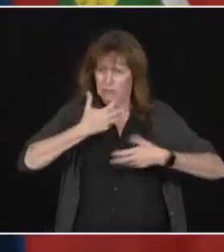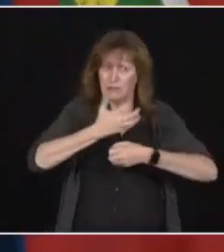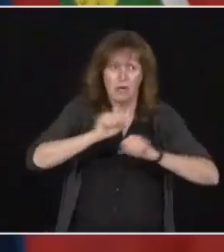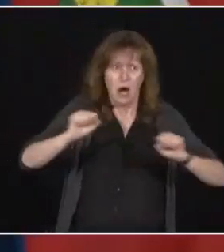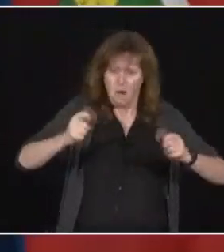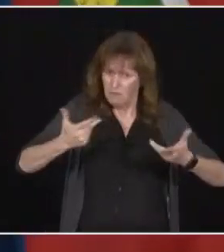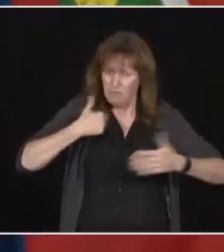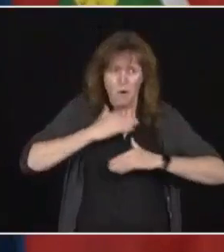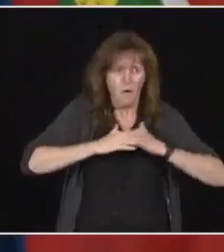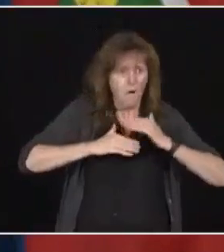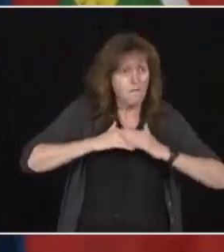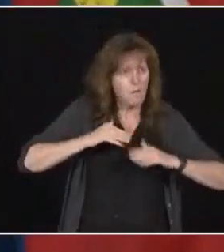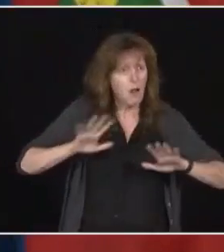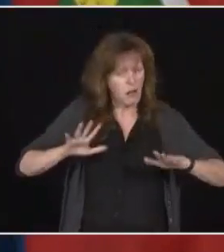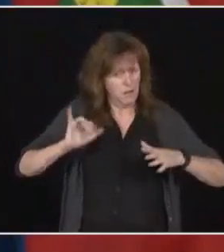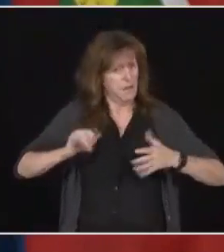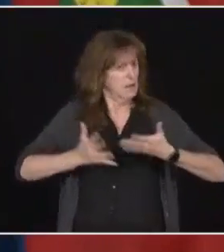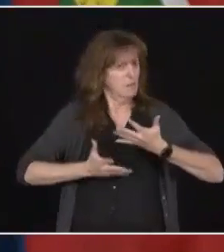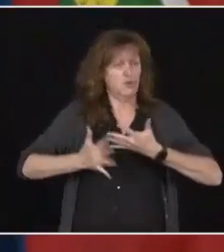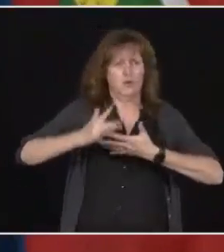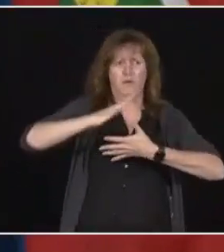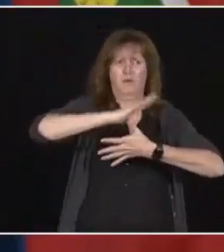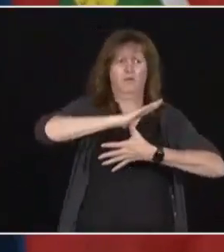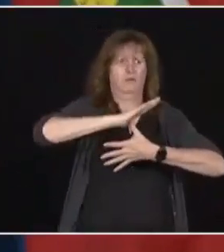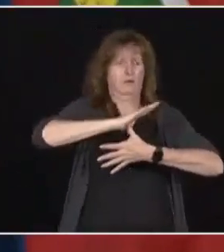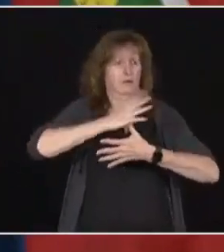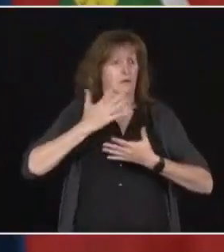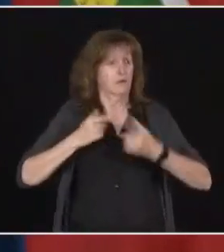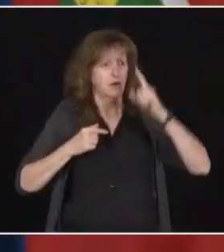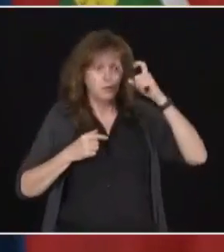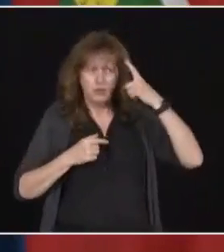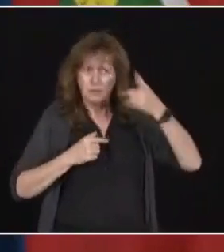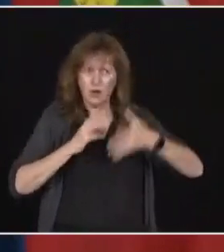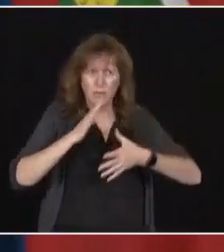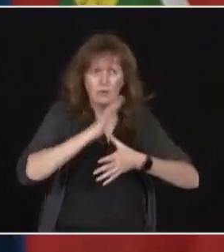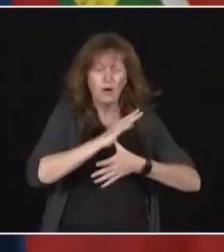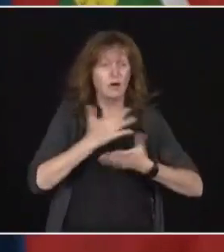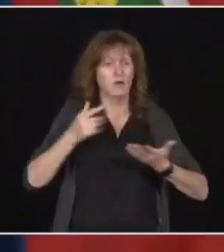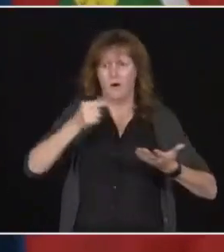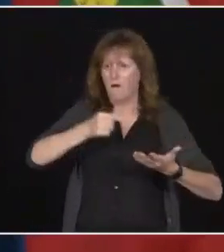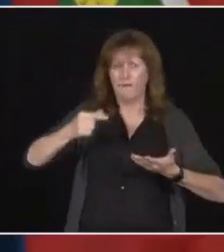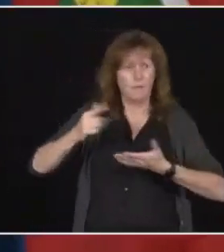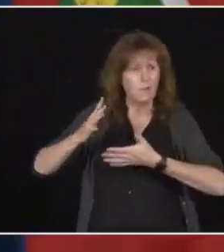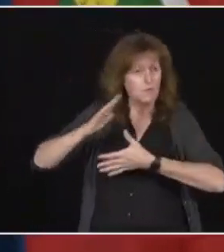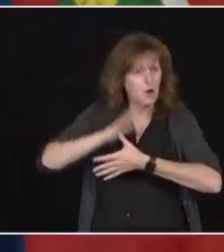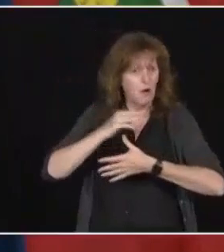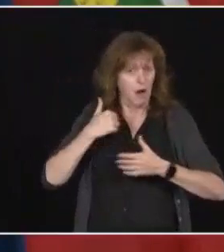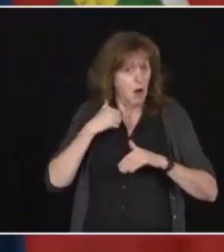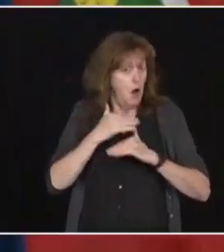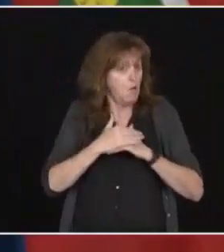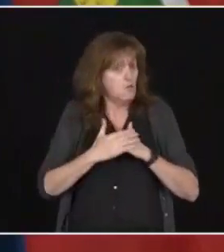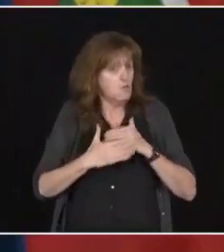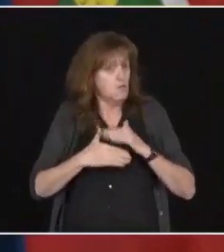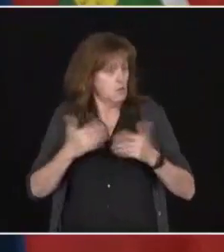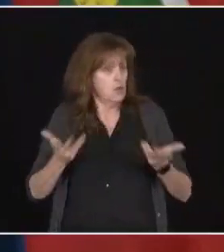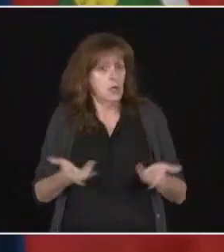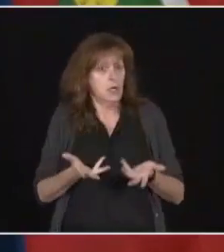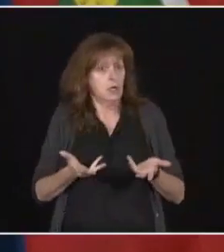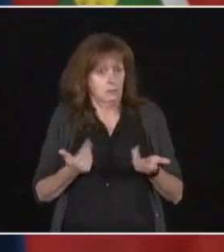the number one priority of our Premier and of our government, and I am very comfortable being here chatting with you now.